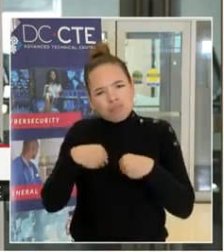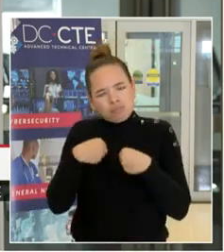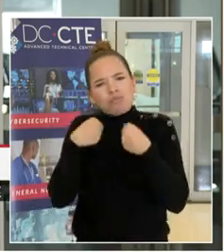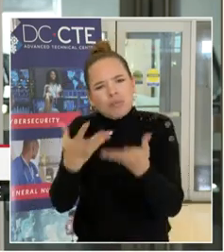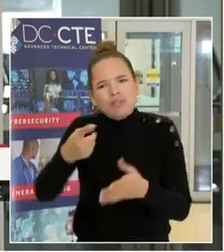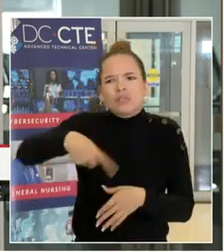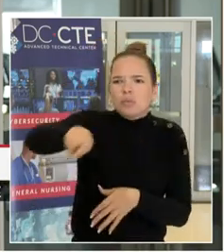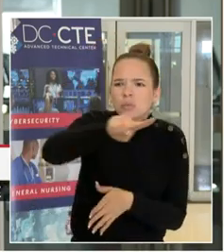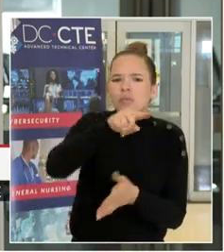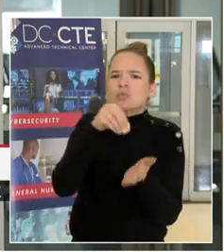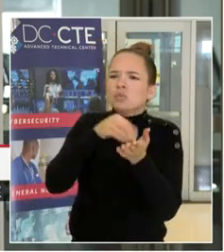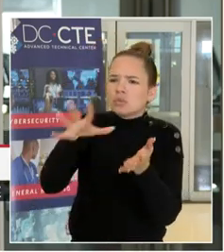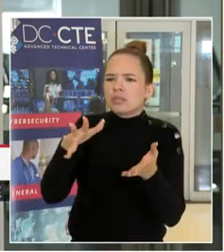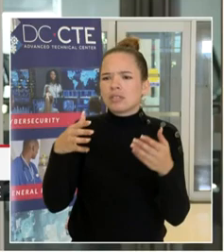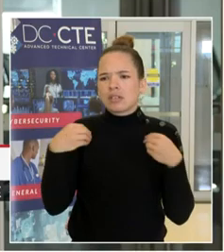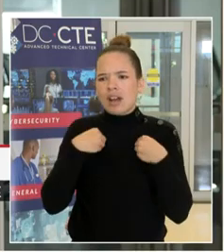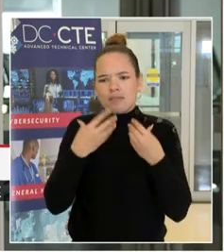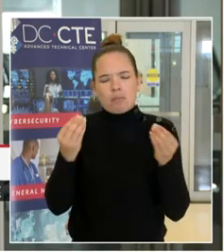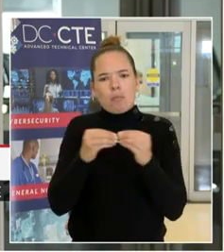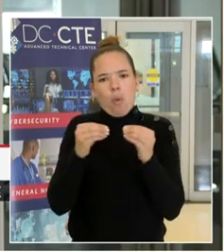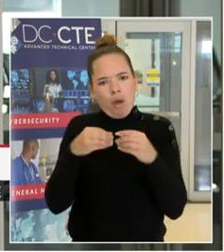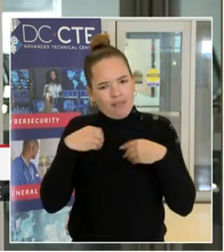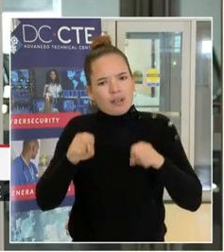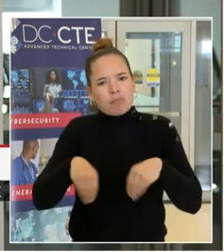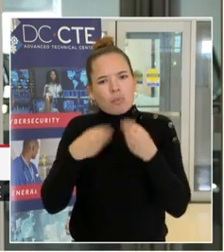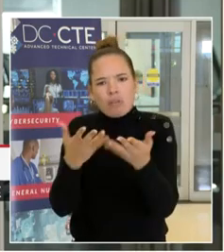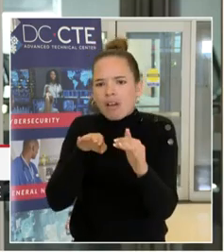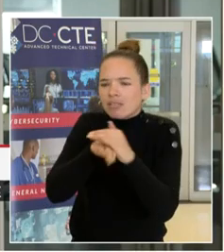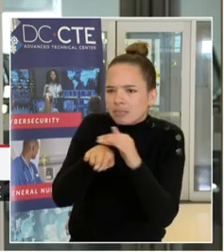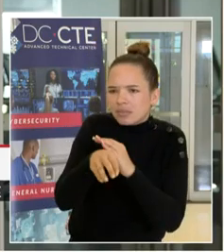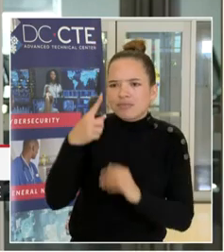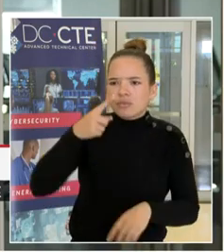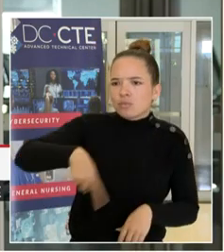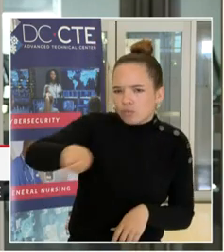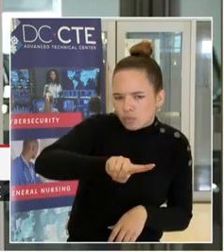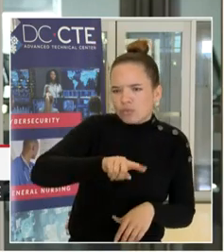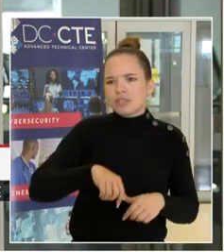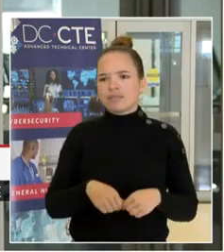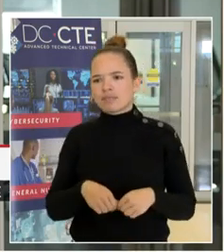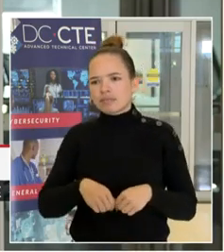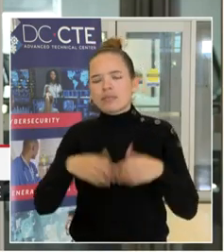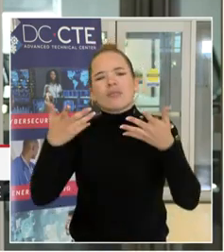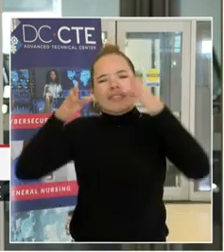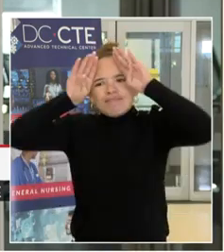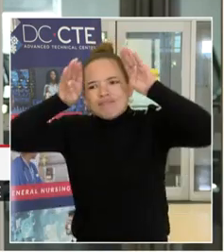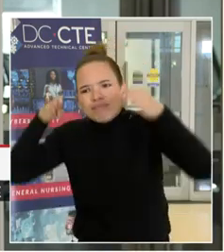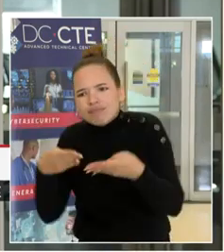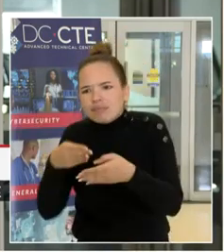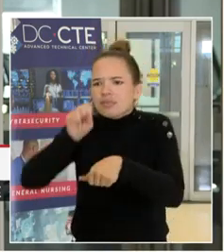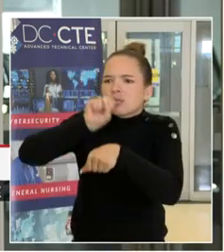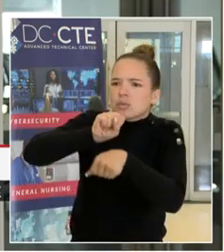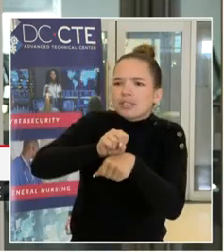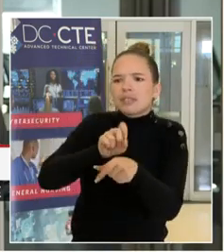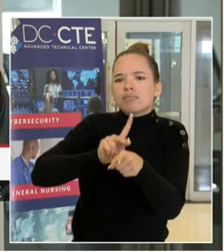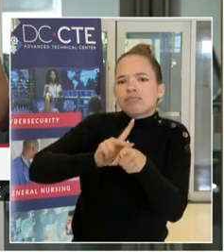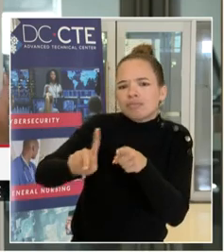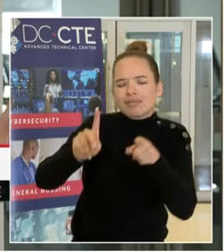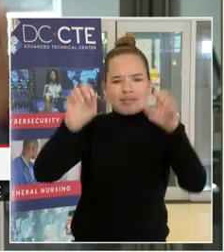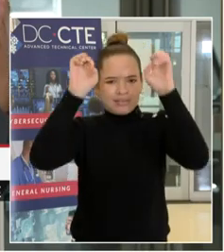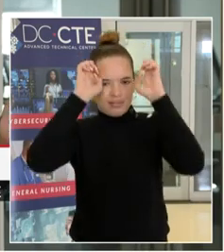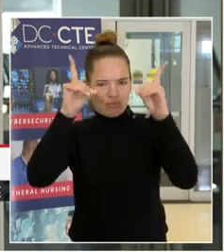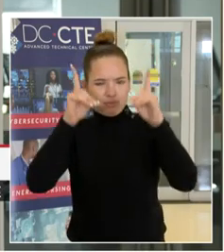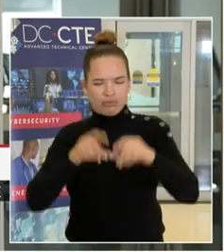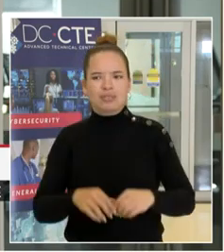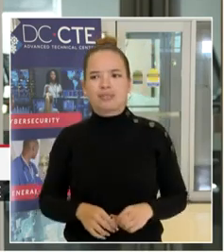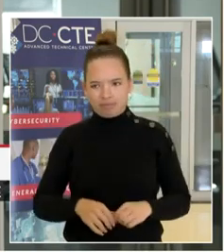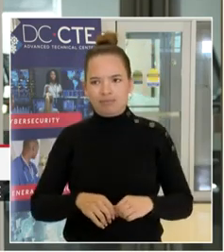in the District of Columbia is a focus on career and technical education that we celebrate today. You just